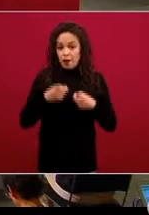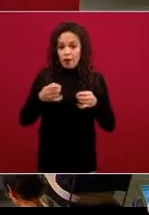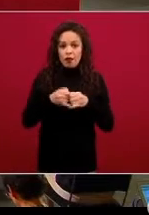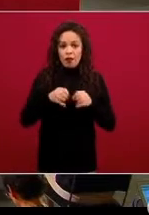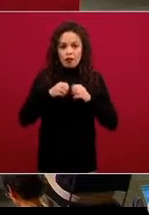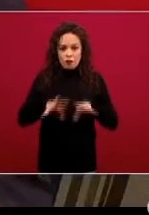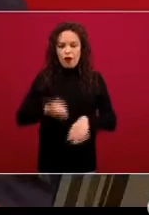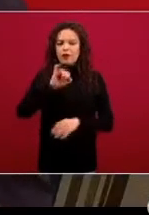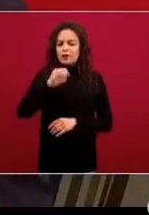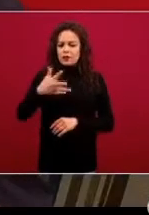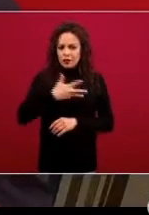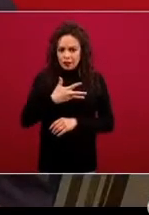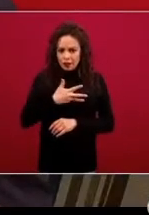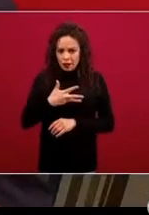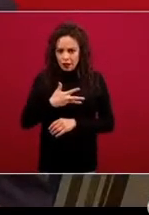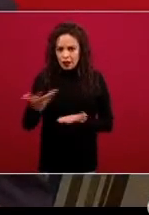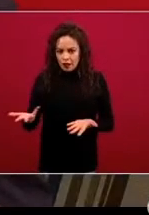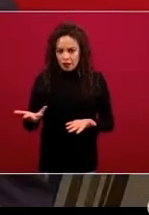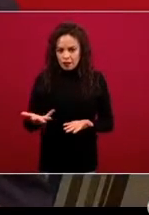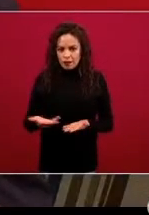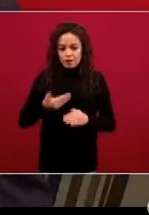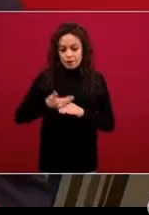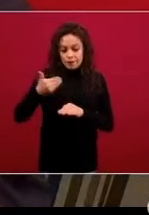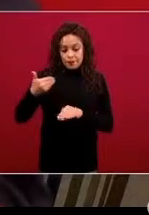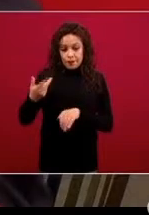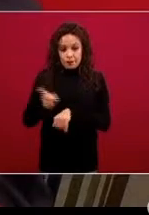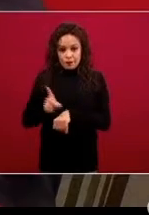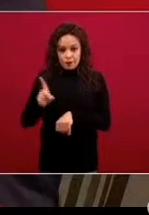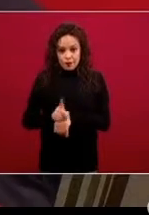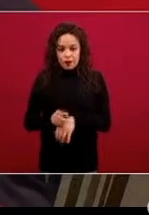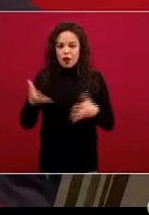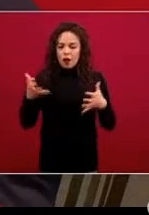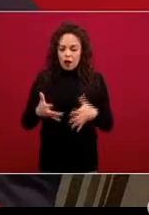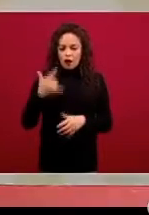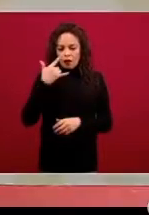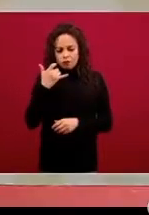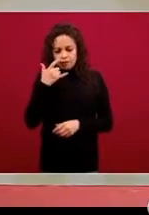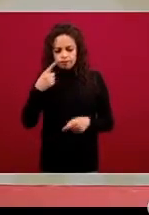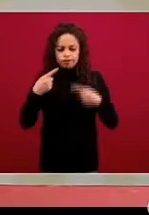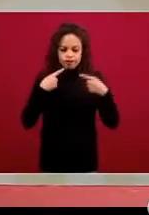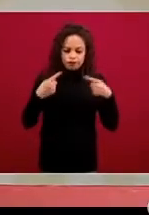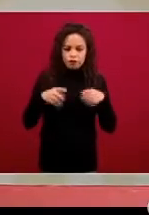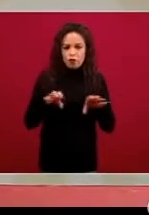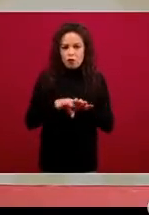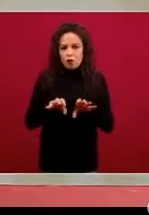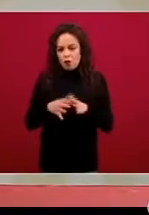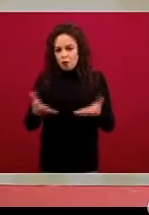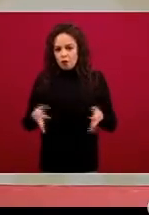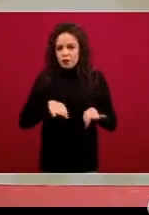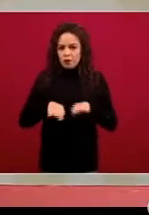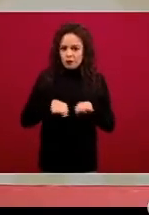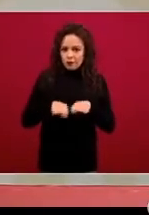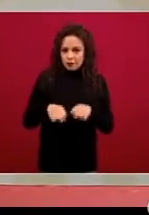now in terms of deaths and stable information. And when we have that information, we're going to give it to you.